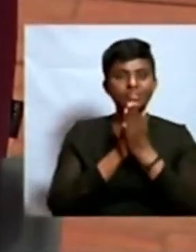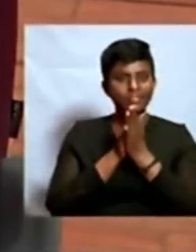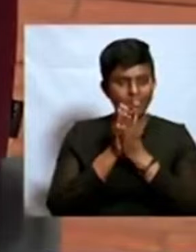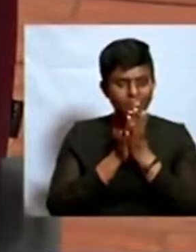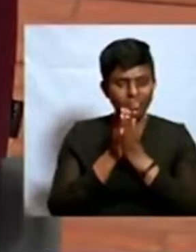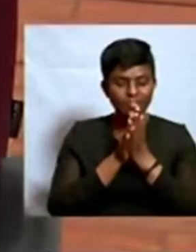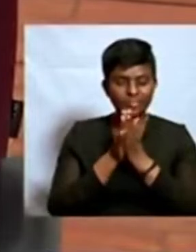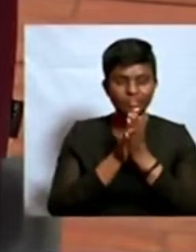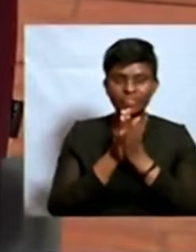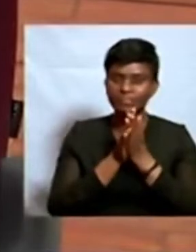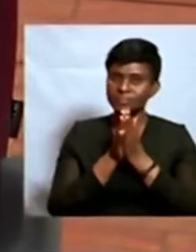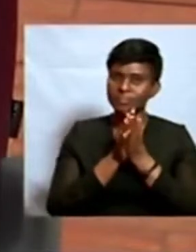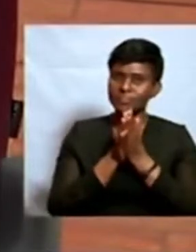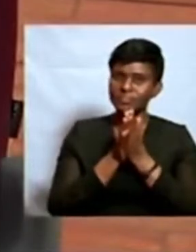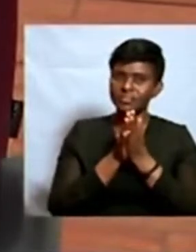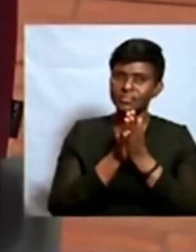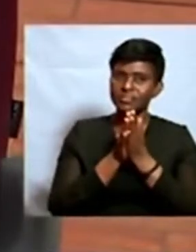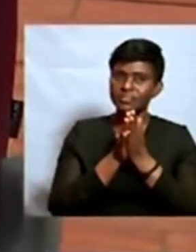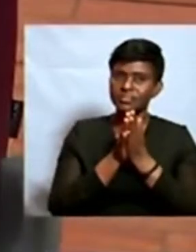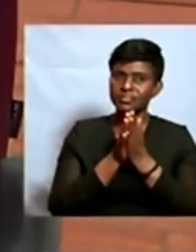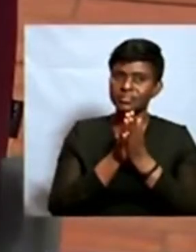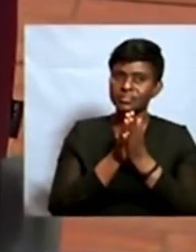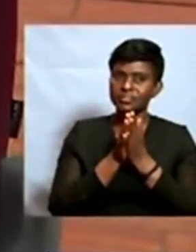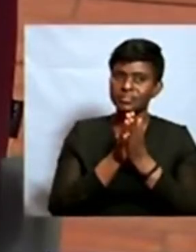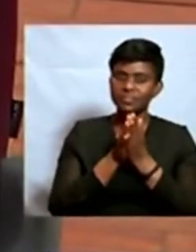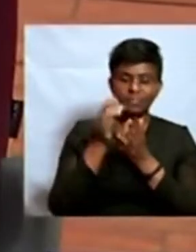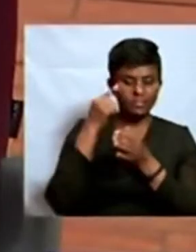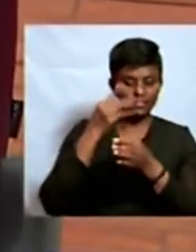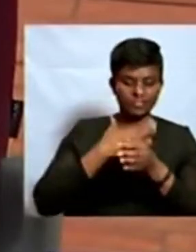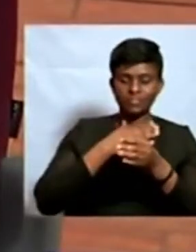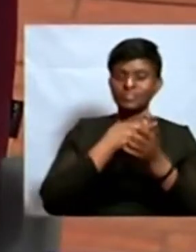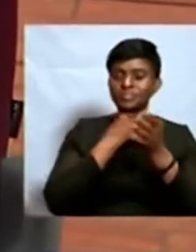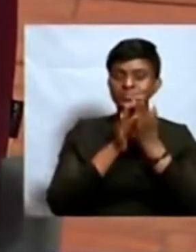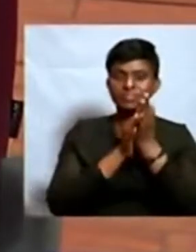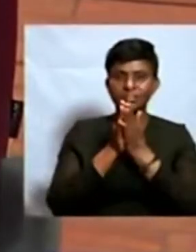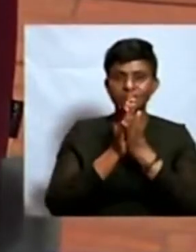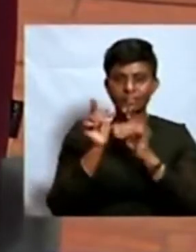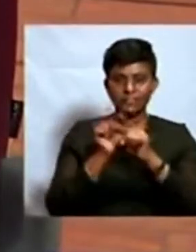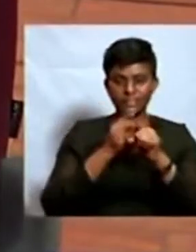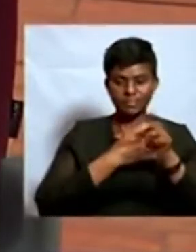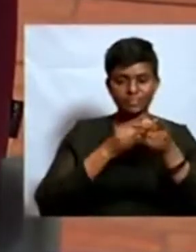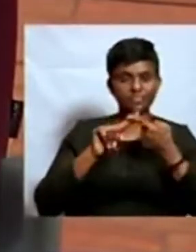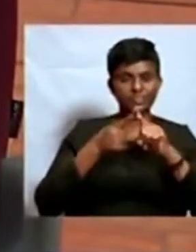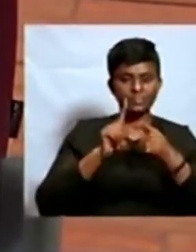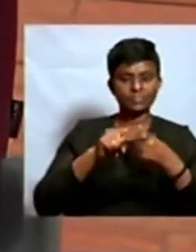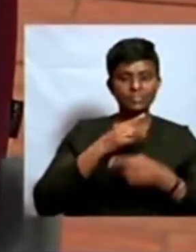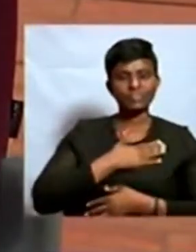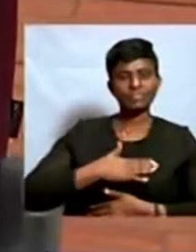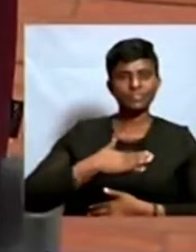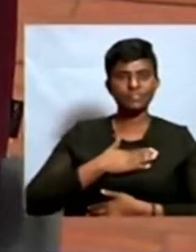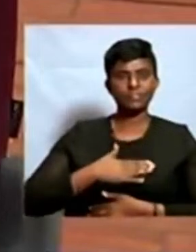but just for my interest and my colleagues, if they please,